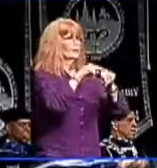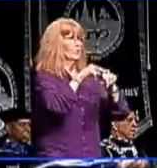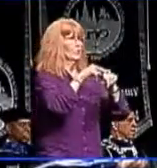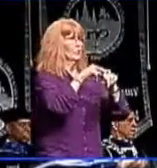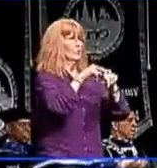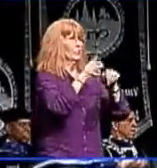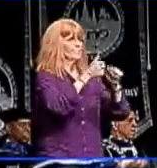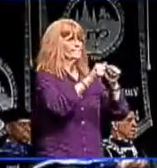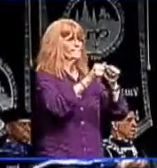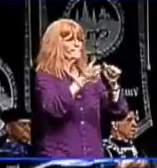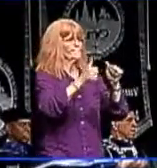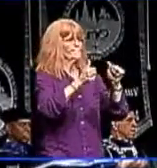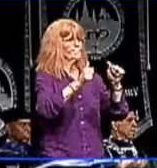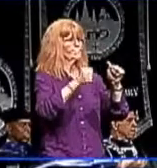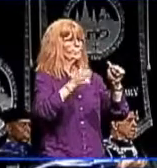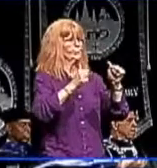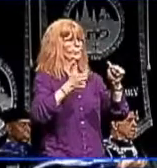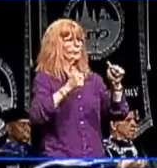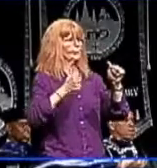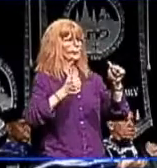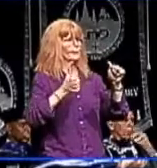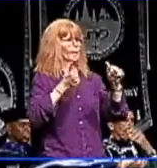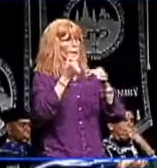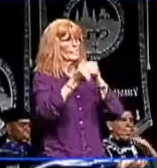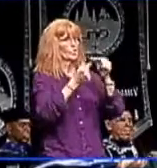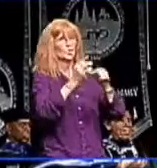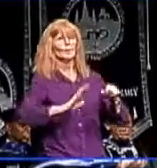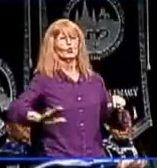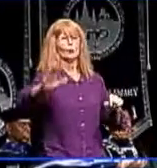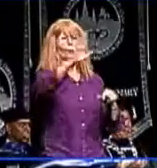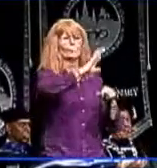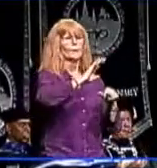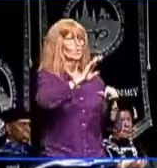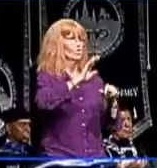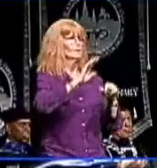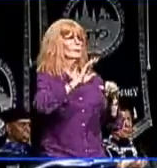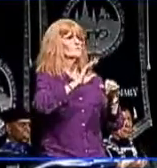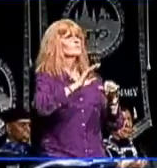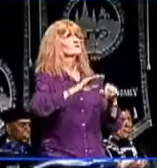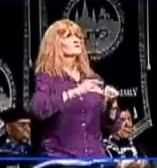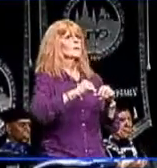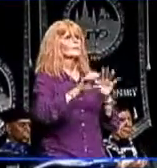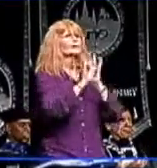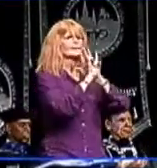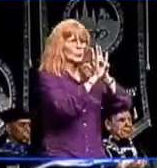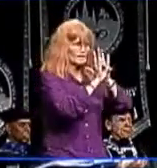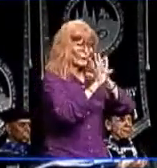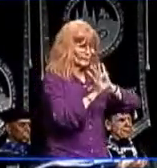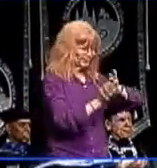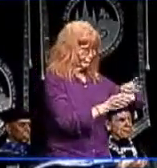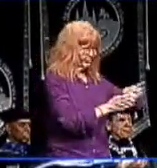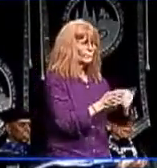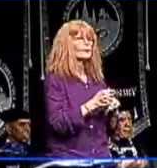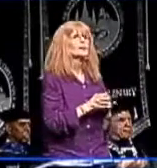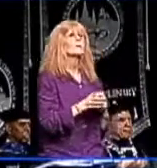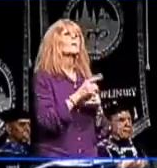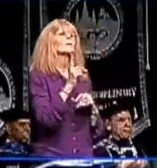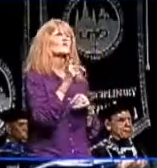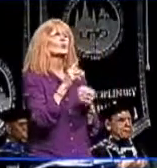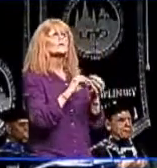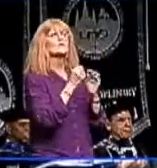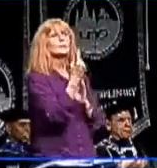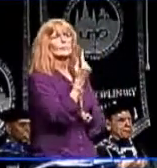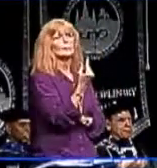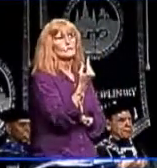falling behind on the global scale. I'll give you an example. When we were number